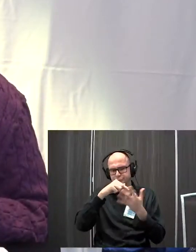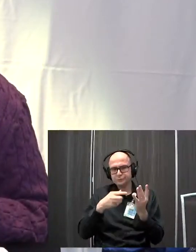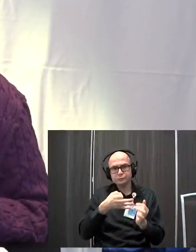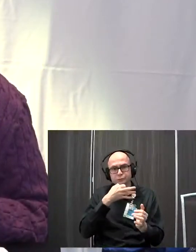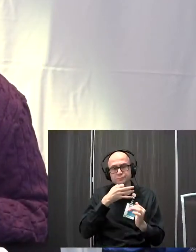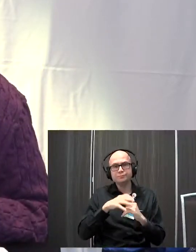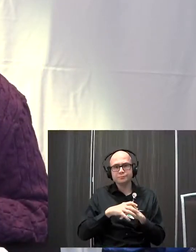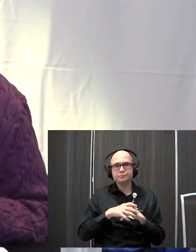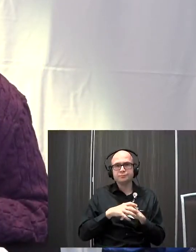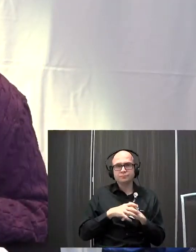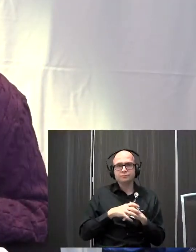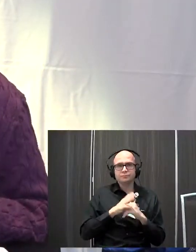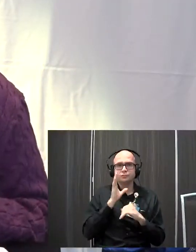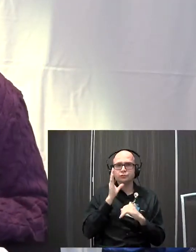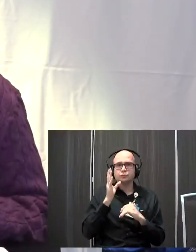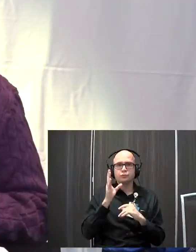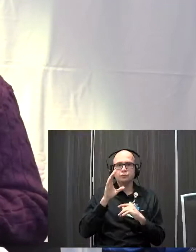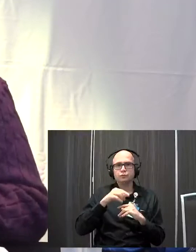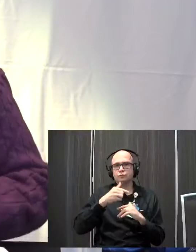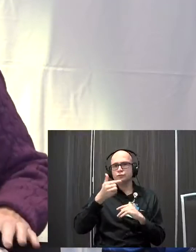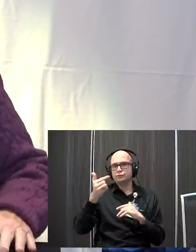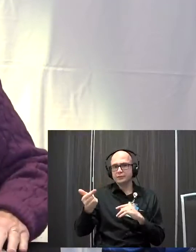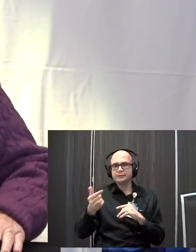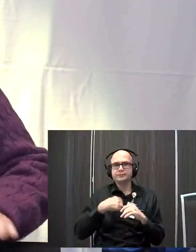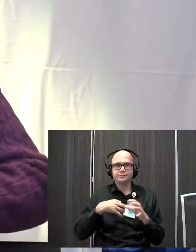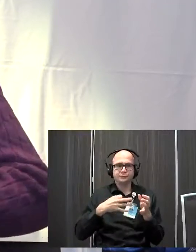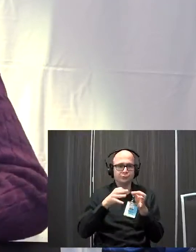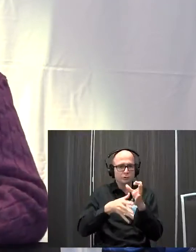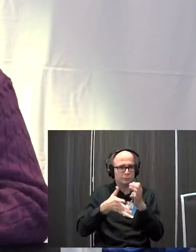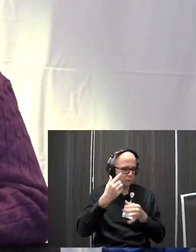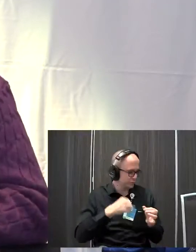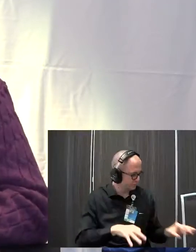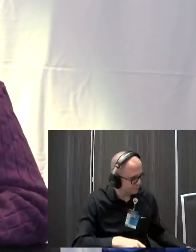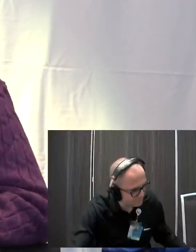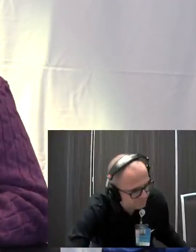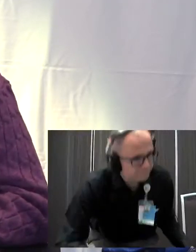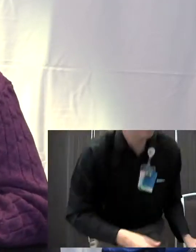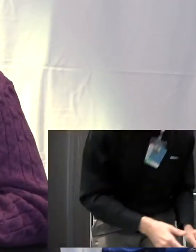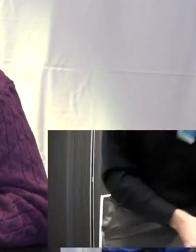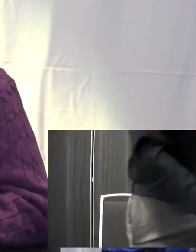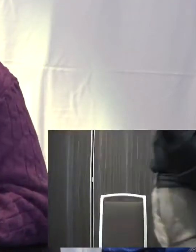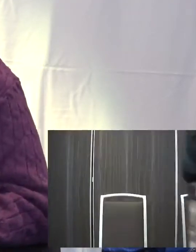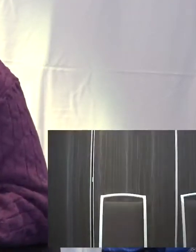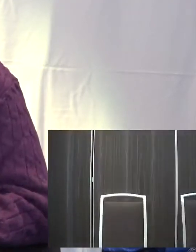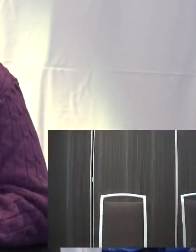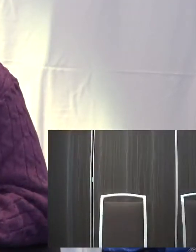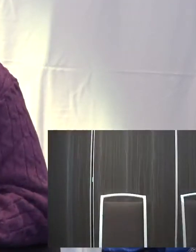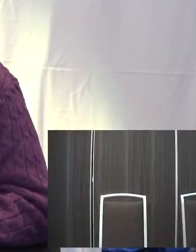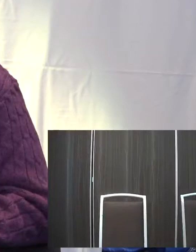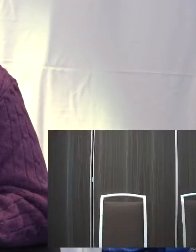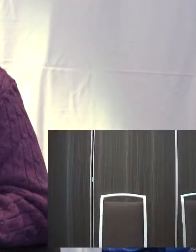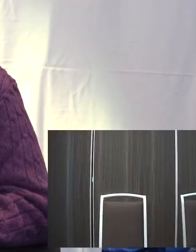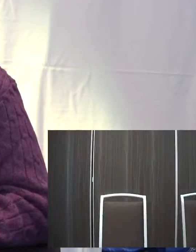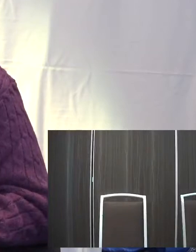in, and we're going to take next to to Dr. Laura. Great. So I think I want to try first to respond